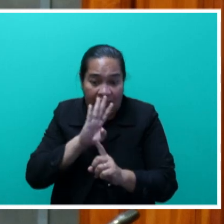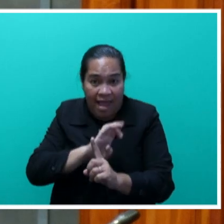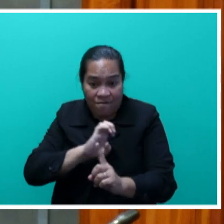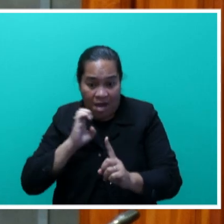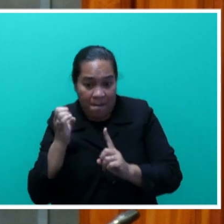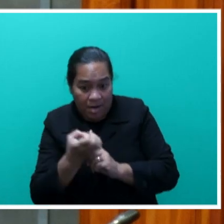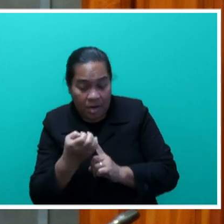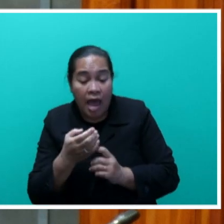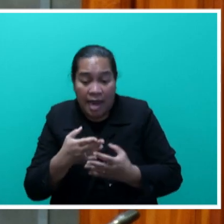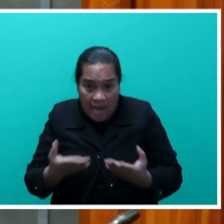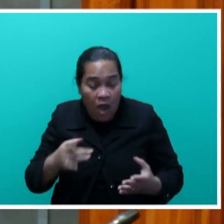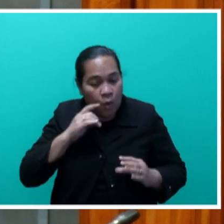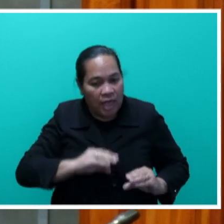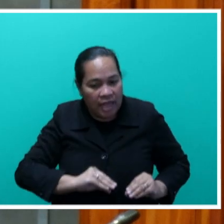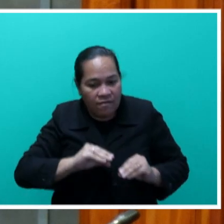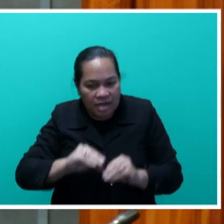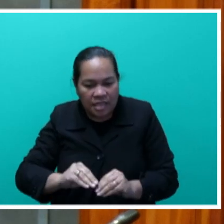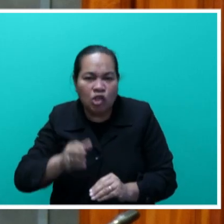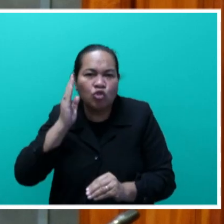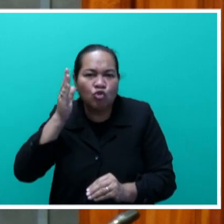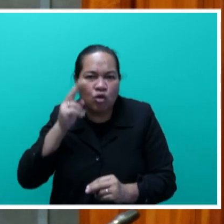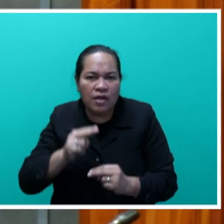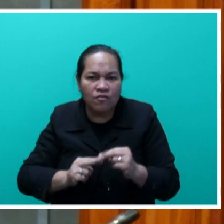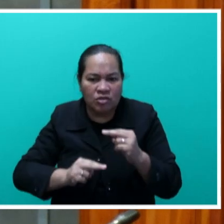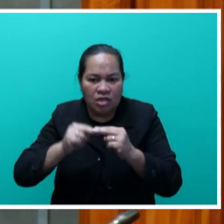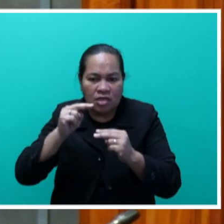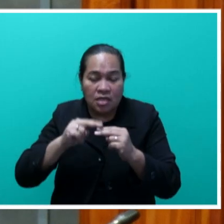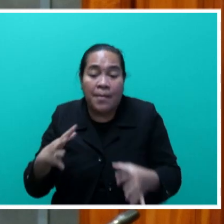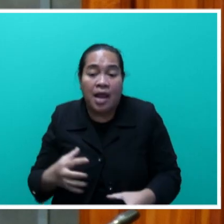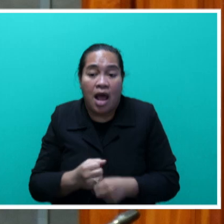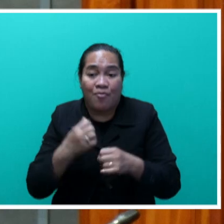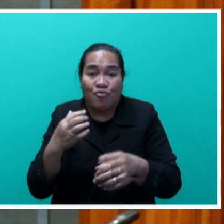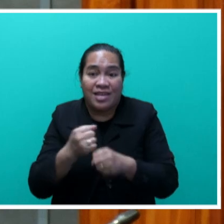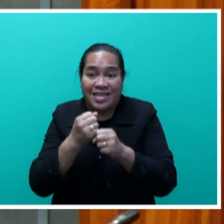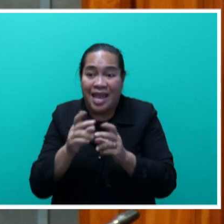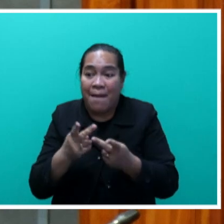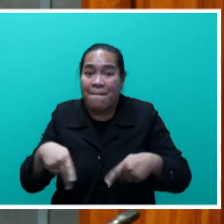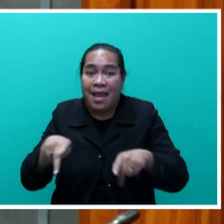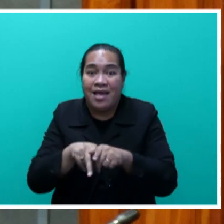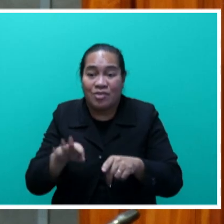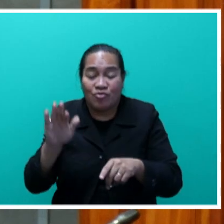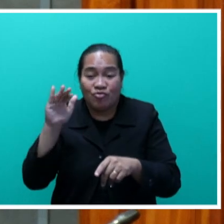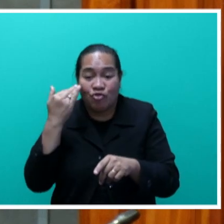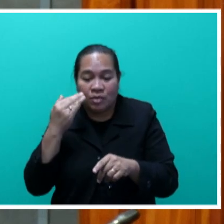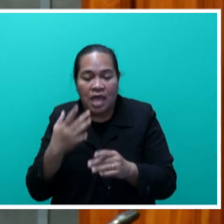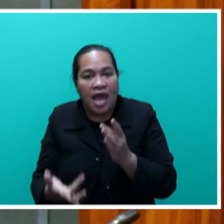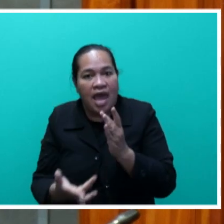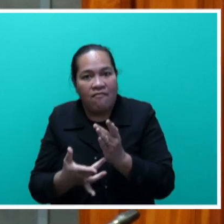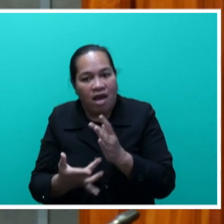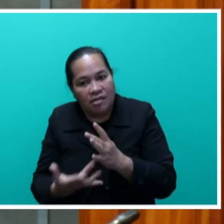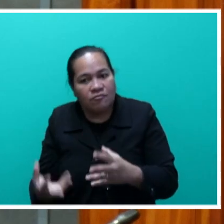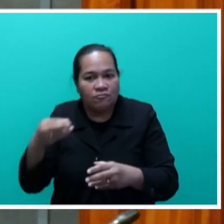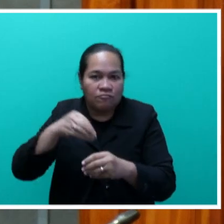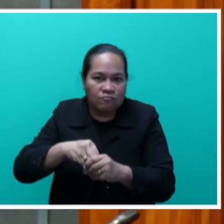investing in the modernization of school infrastructure that includes upgrading facilities, integrated advanced technologies, and ensuring